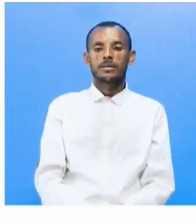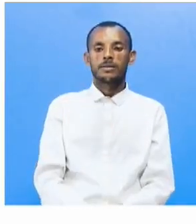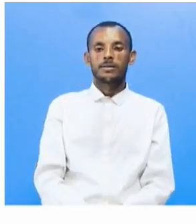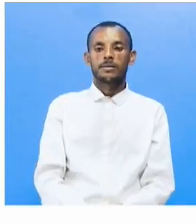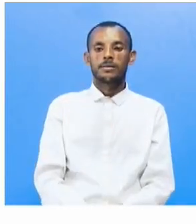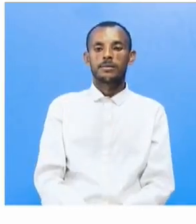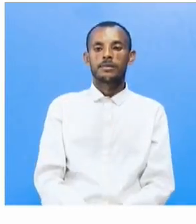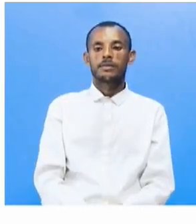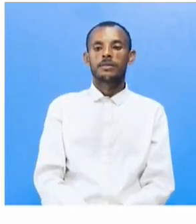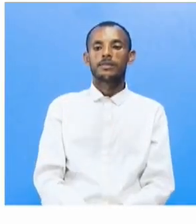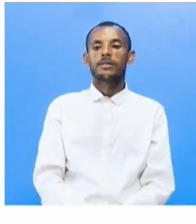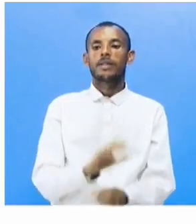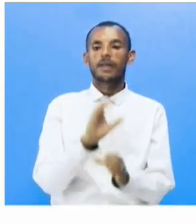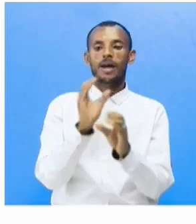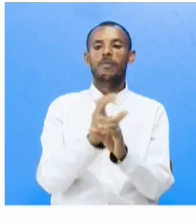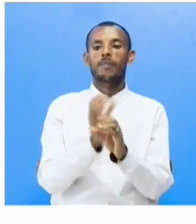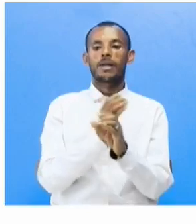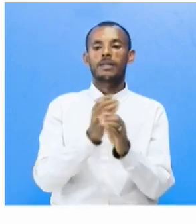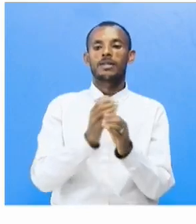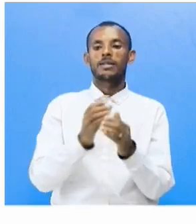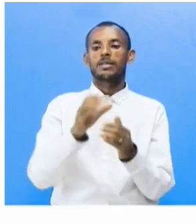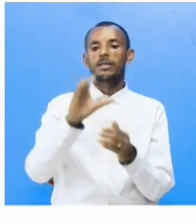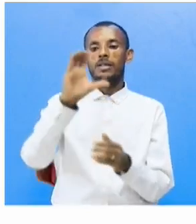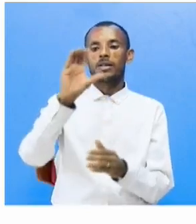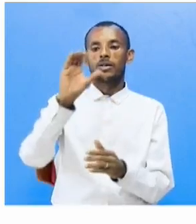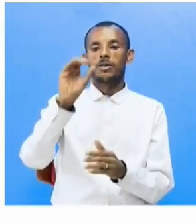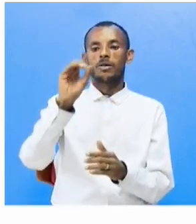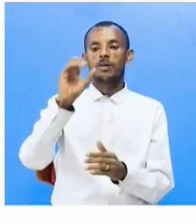the cost price.